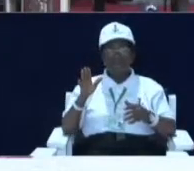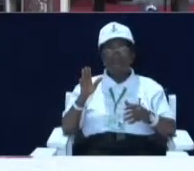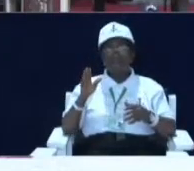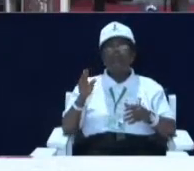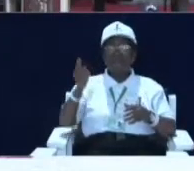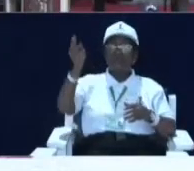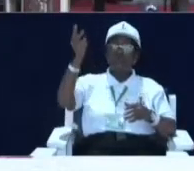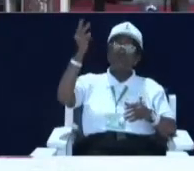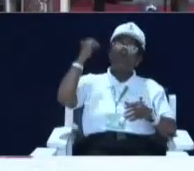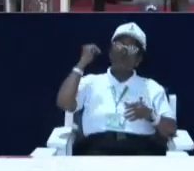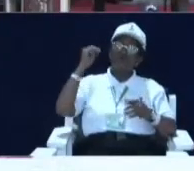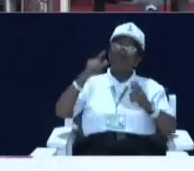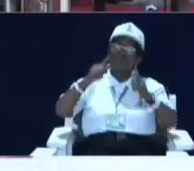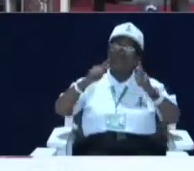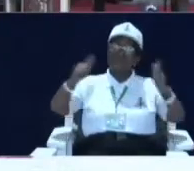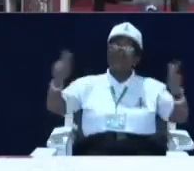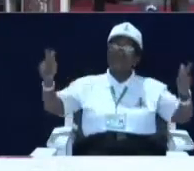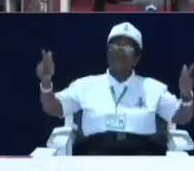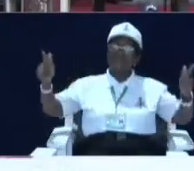was great,